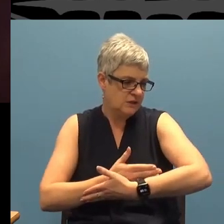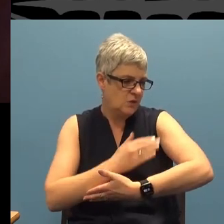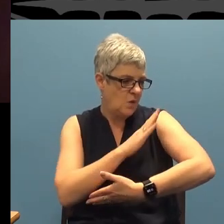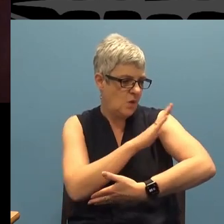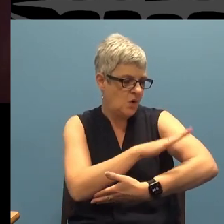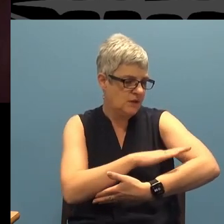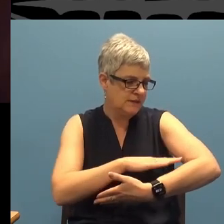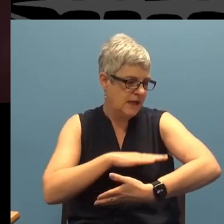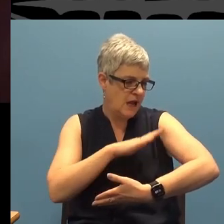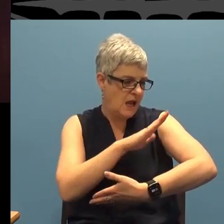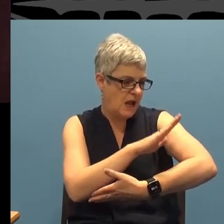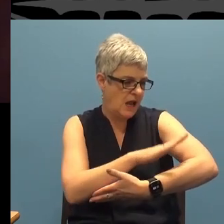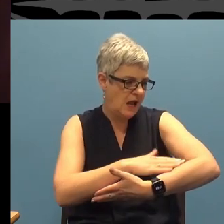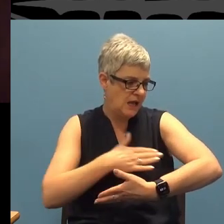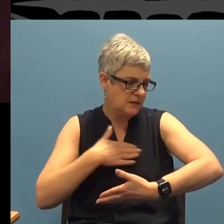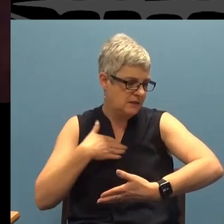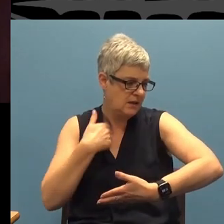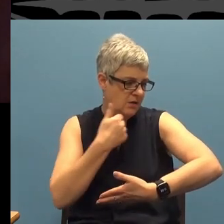infant, so